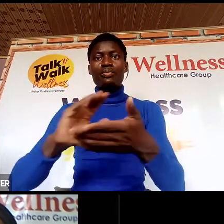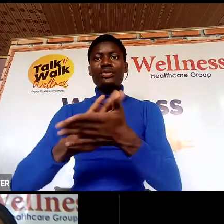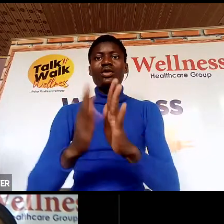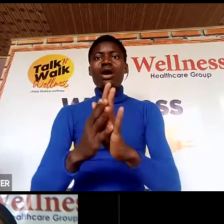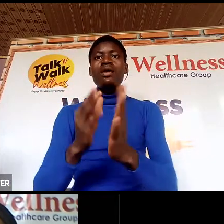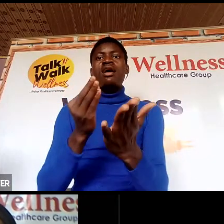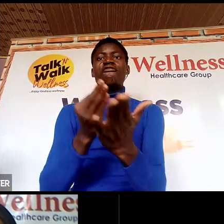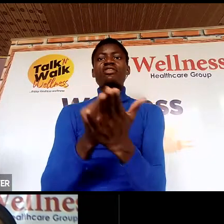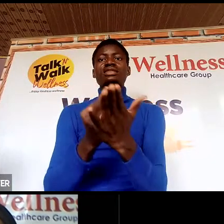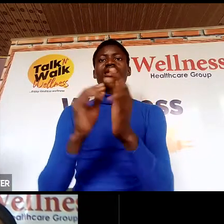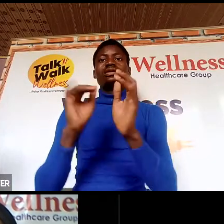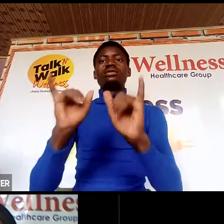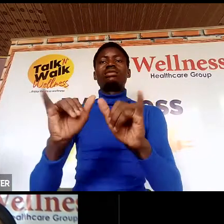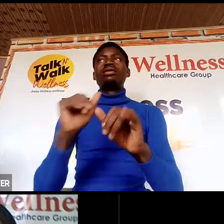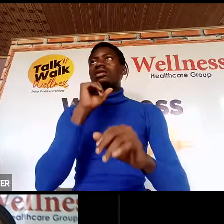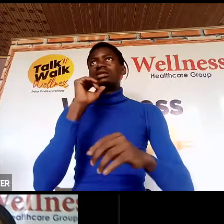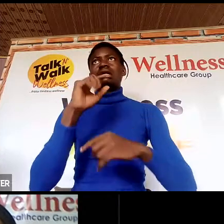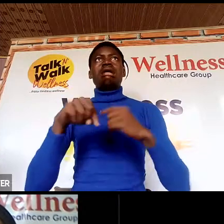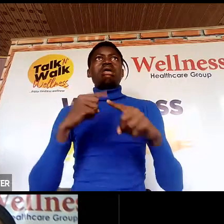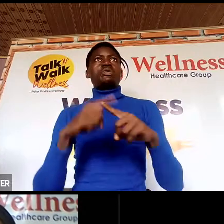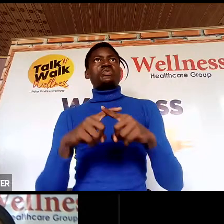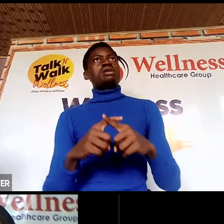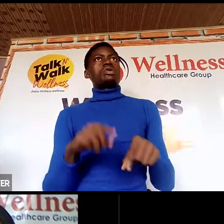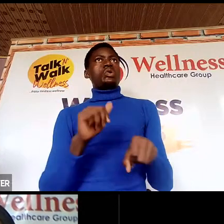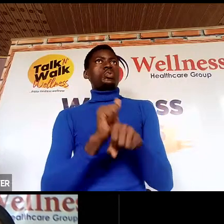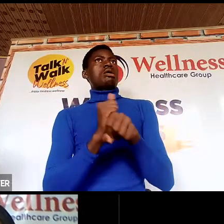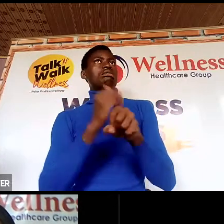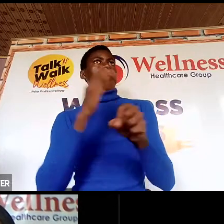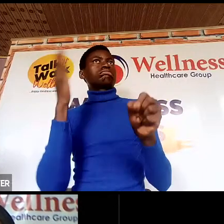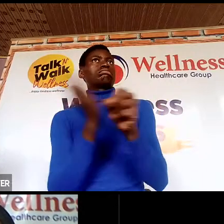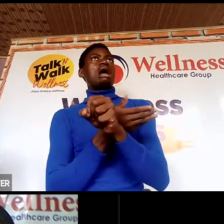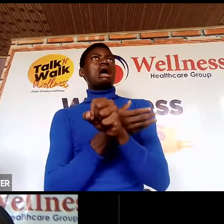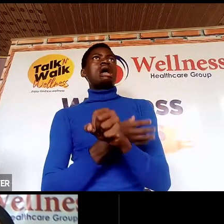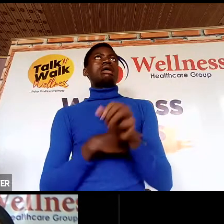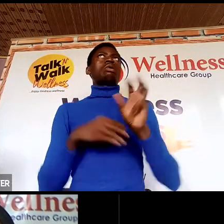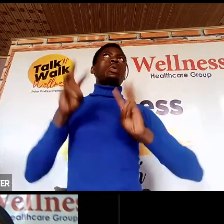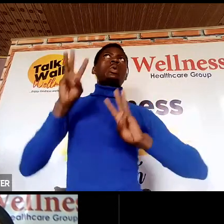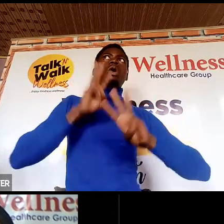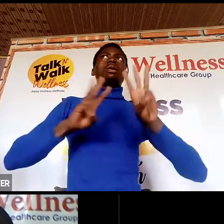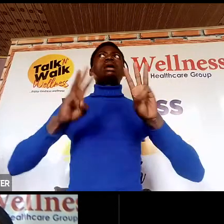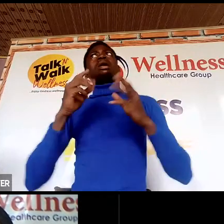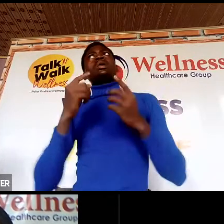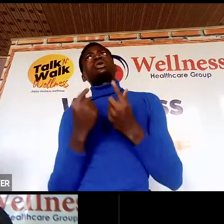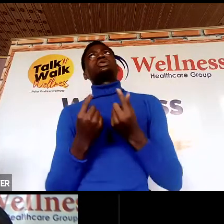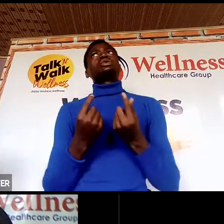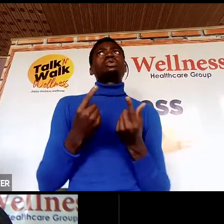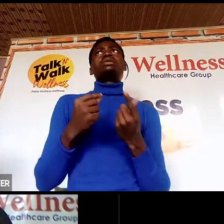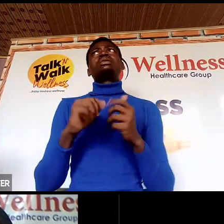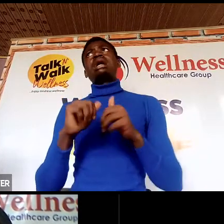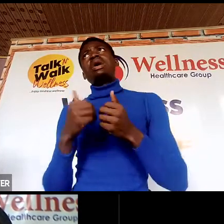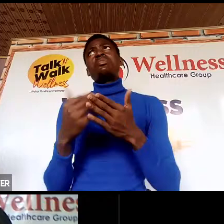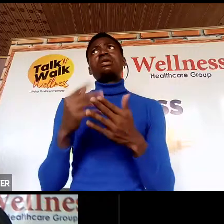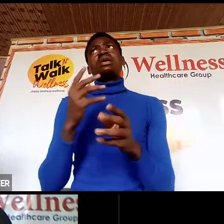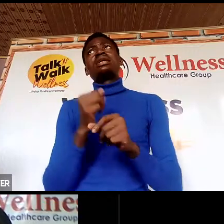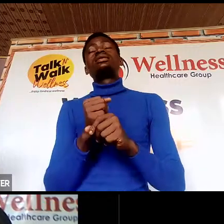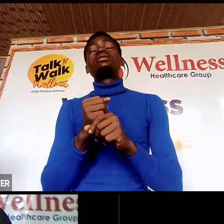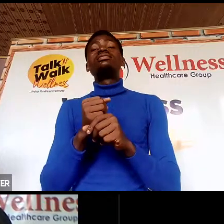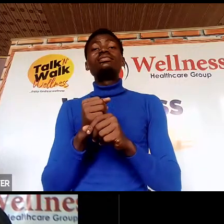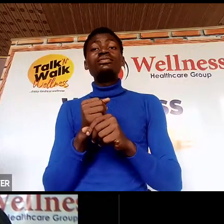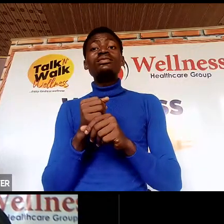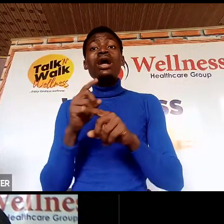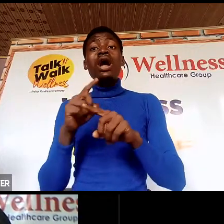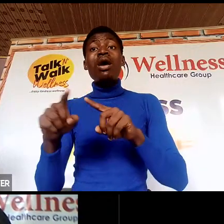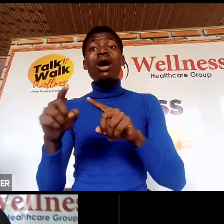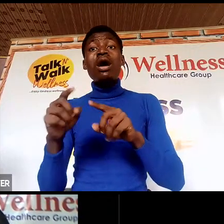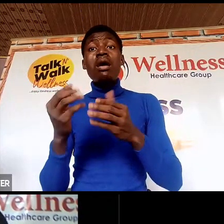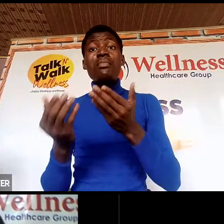If during that time, now that you have your job, you're thinking that, okay, I like to take photographs. Maybe I should be taking what do you